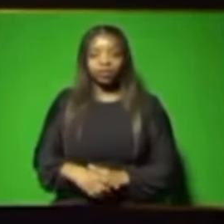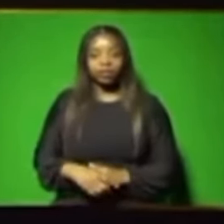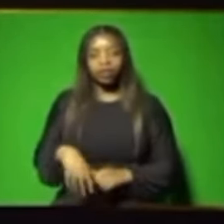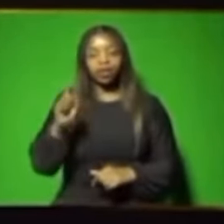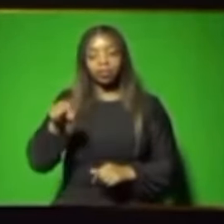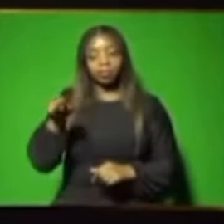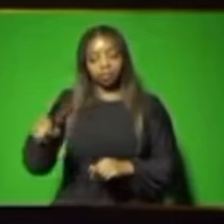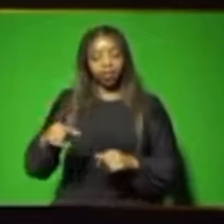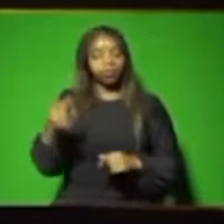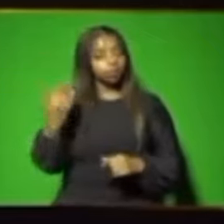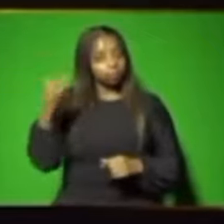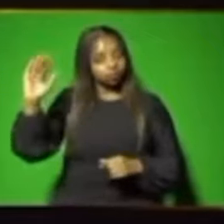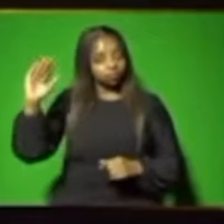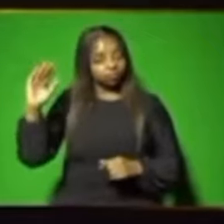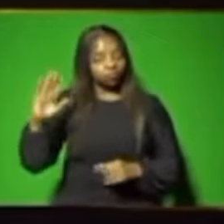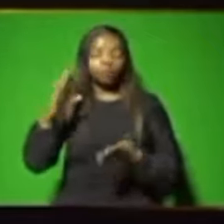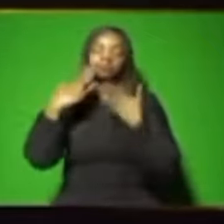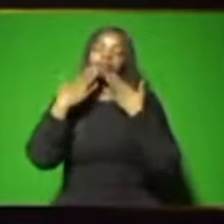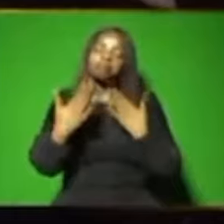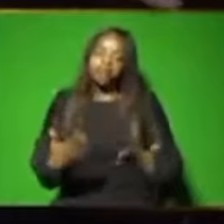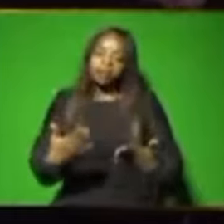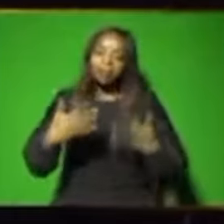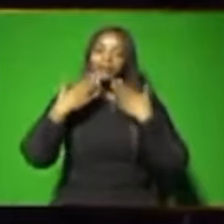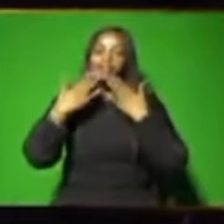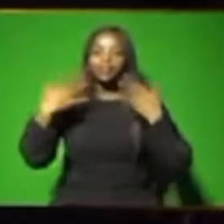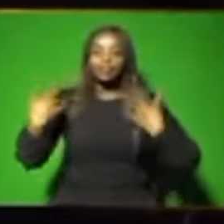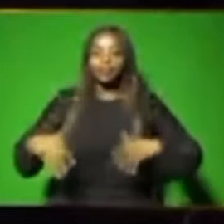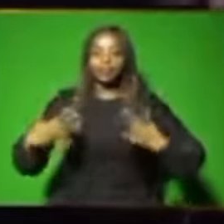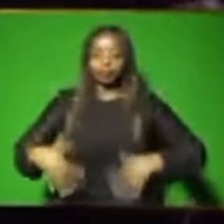a livhuwa. Thank you very much.